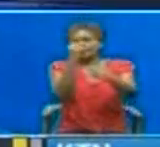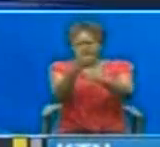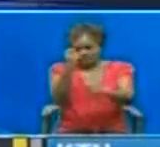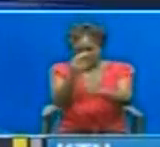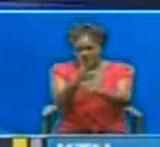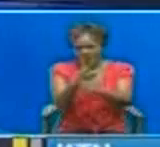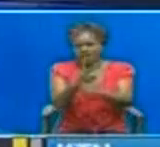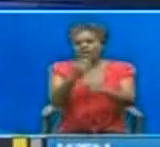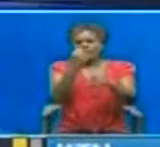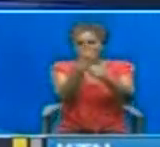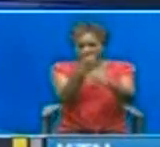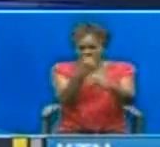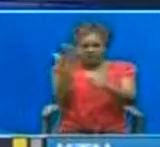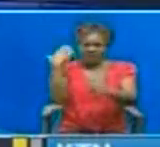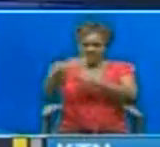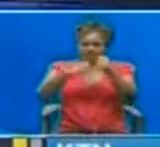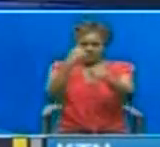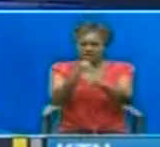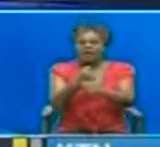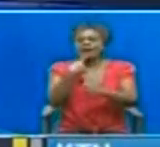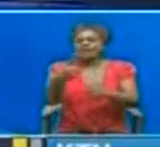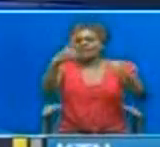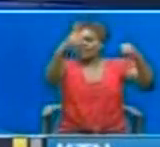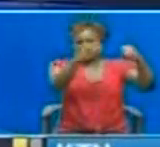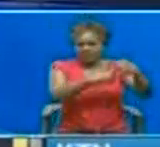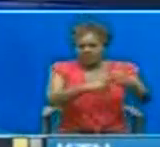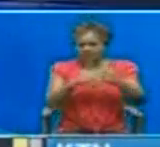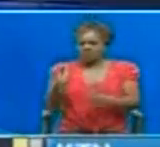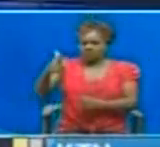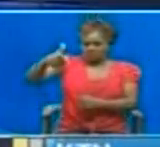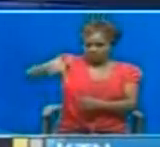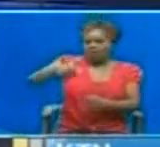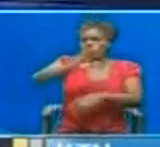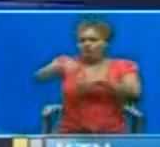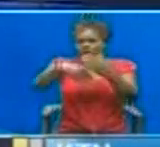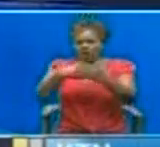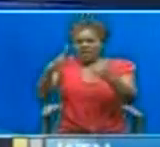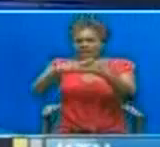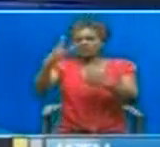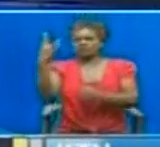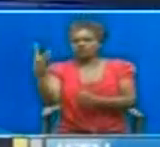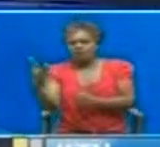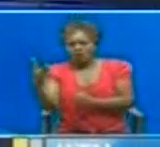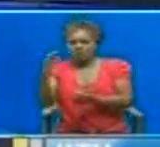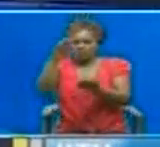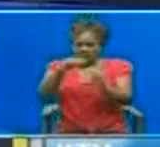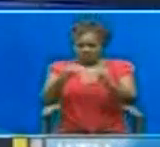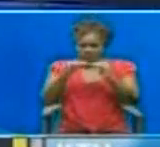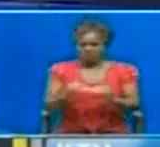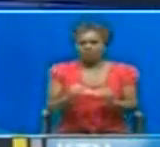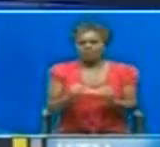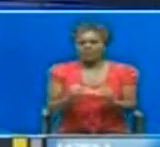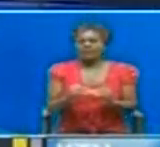November to December of last year. 106 shillings for petrol, diesel, retailing at at 94 shillings, so going down quite